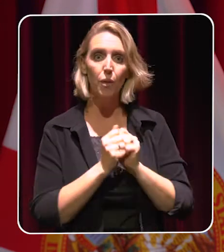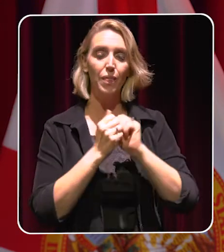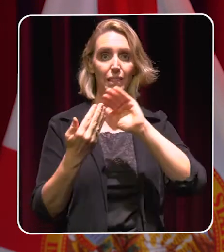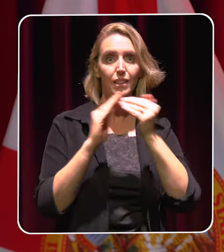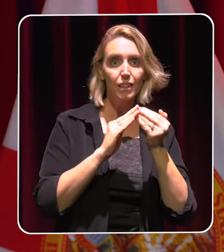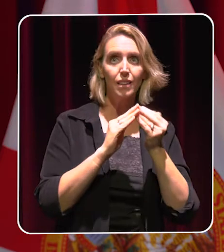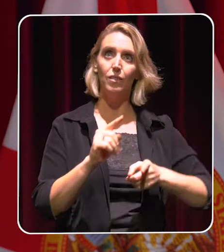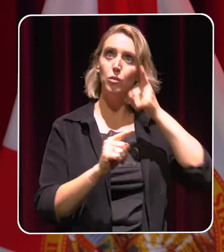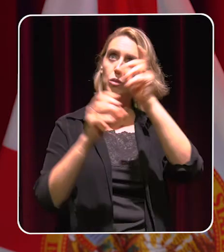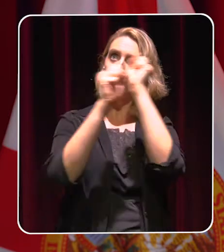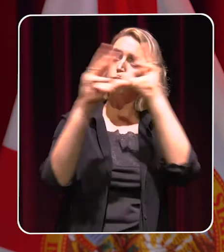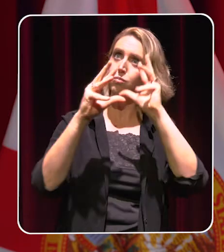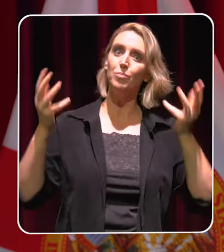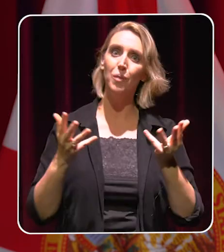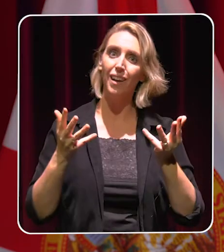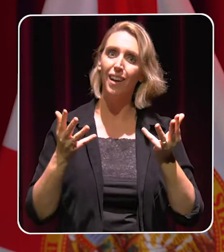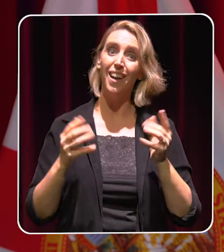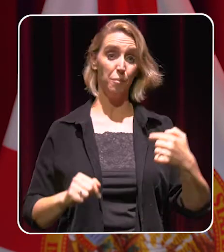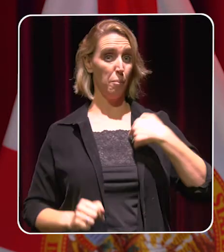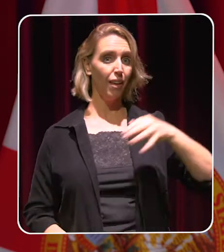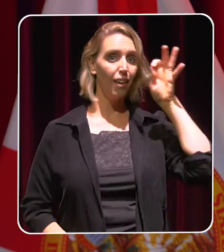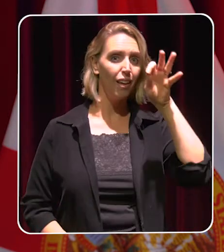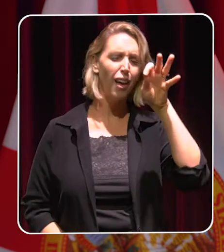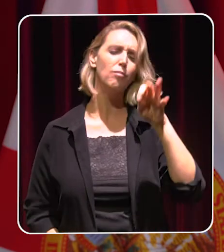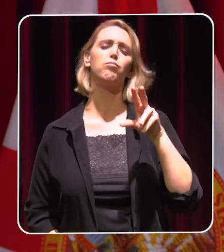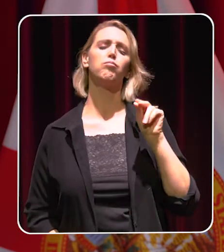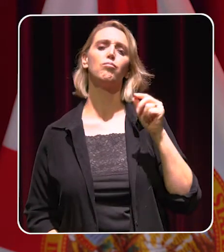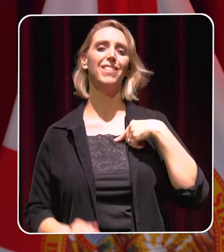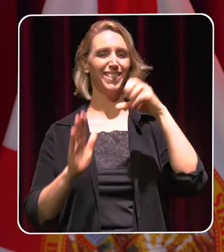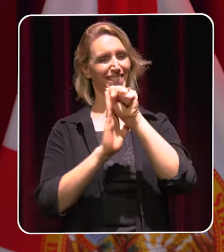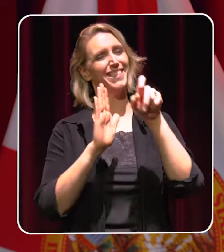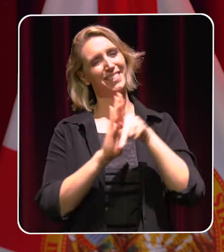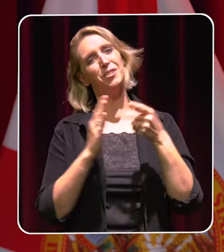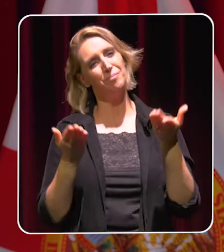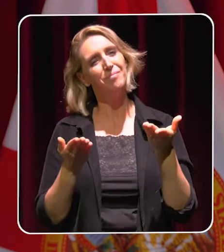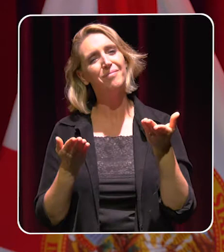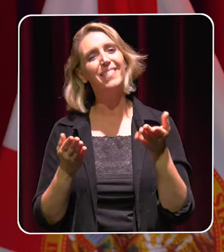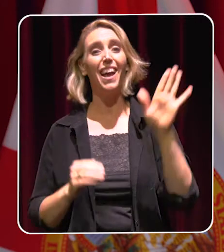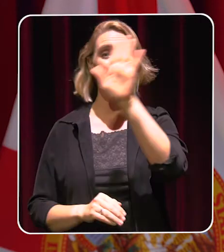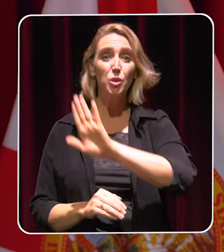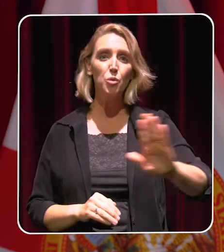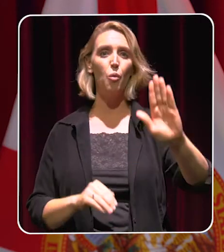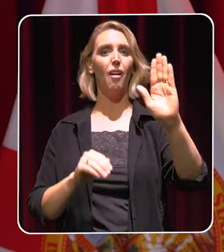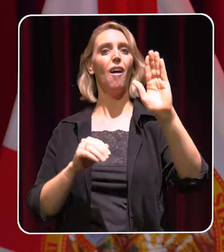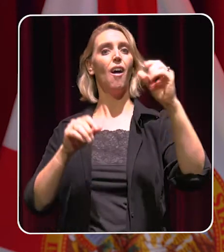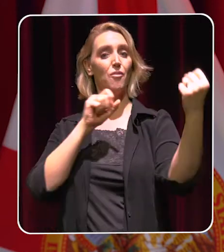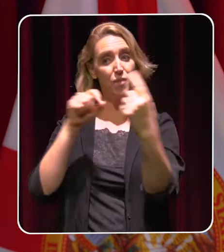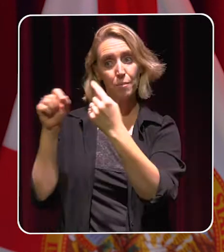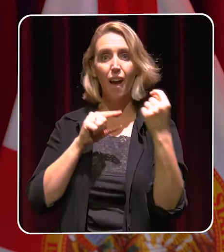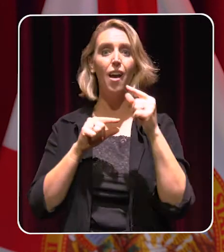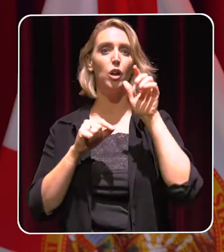and where we're going. But this isn't a one-way conversation. This is St. Pete, after all. And your feedback and actions